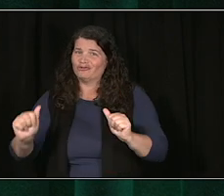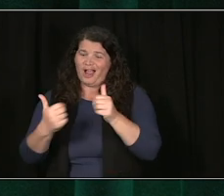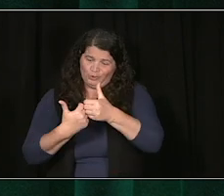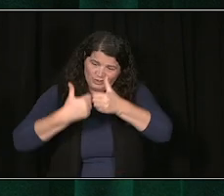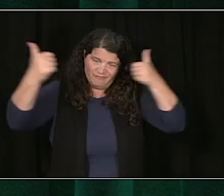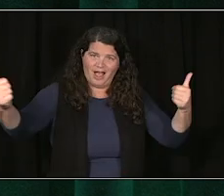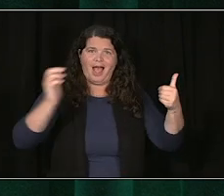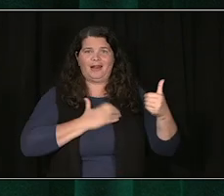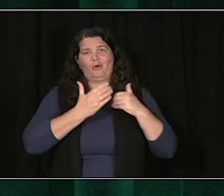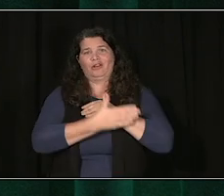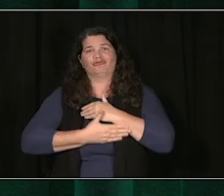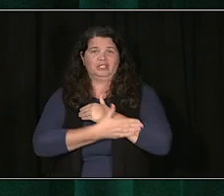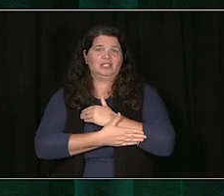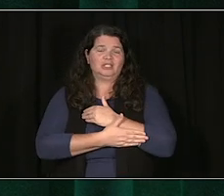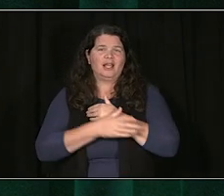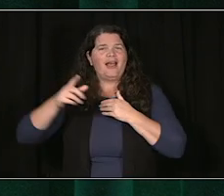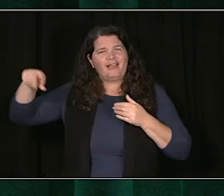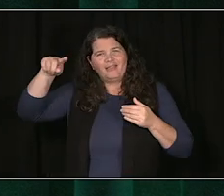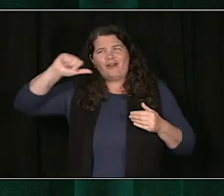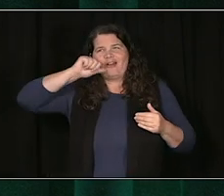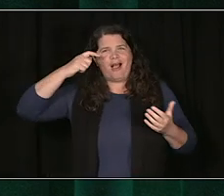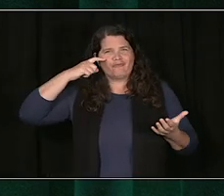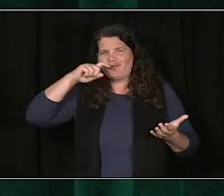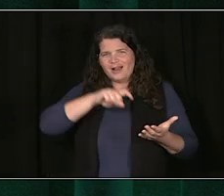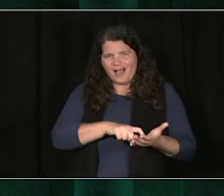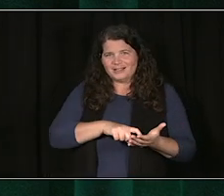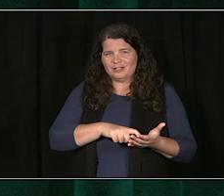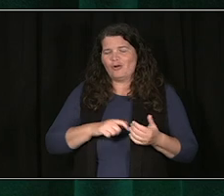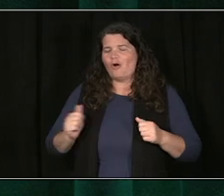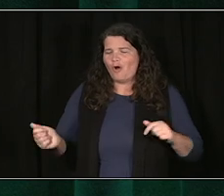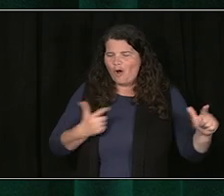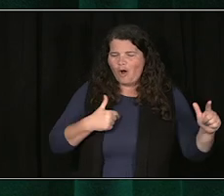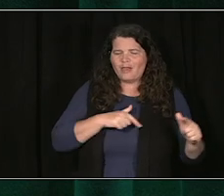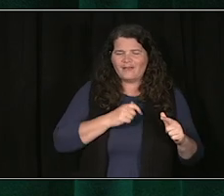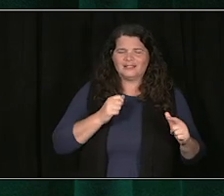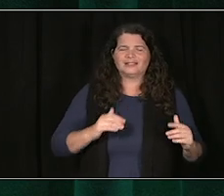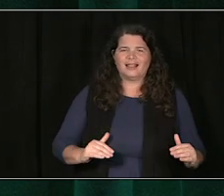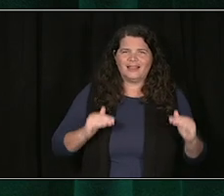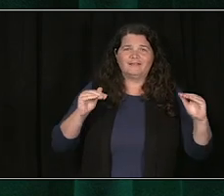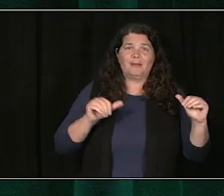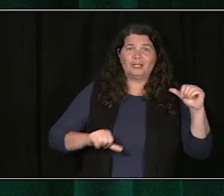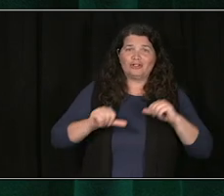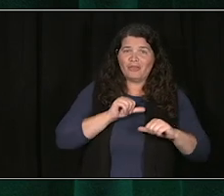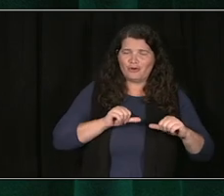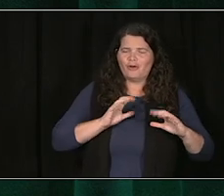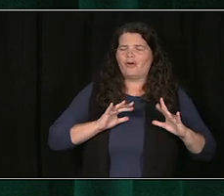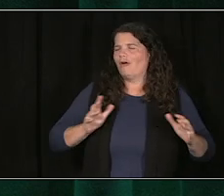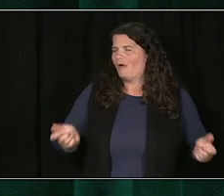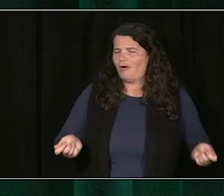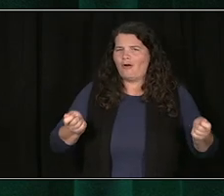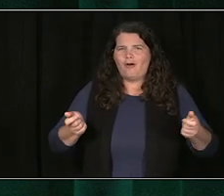nation. Not recognizing that by all of us lifting each other up, that we as a country and